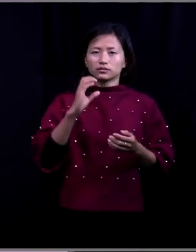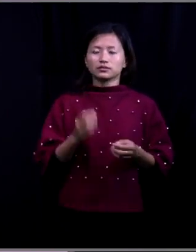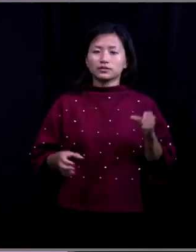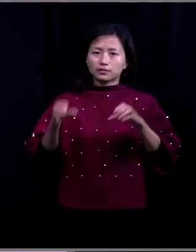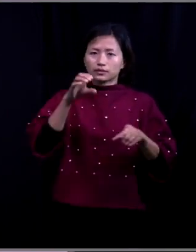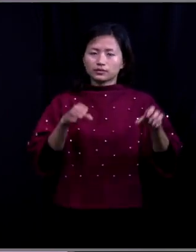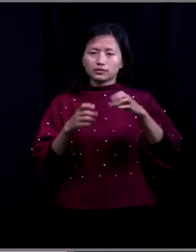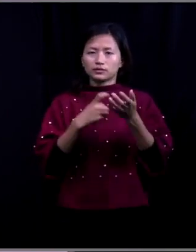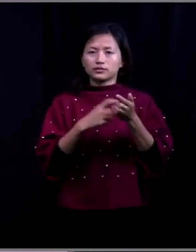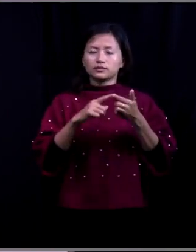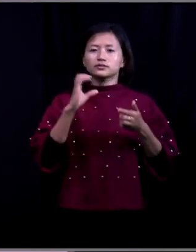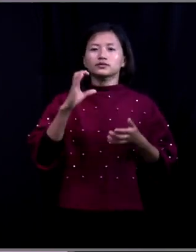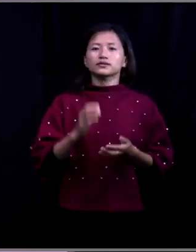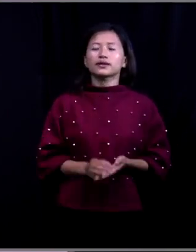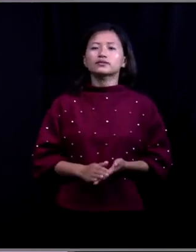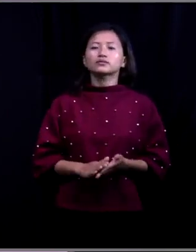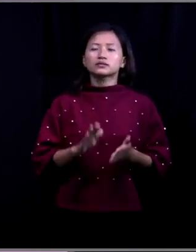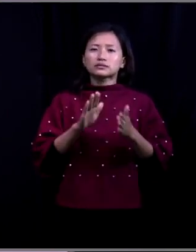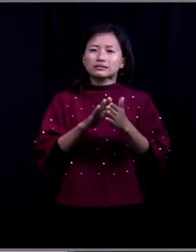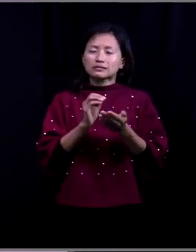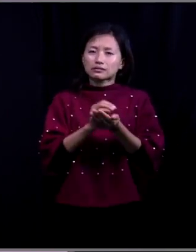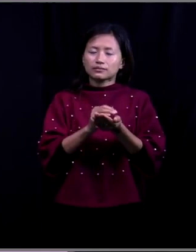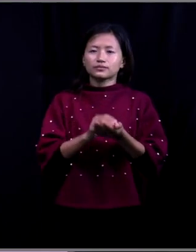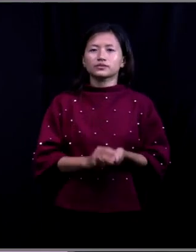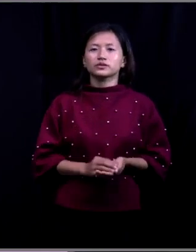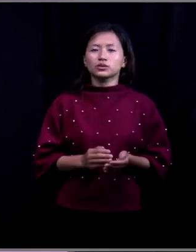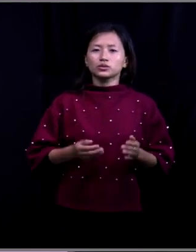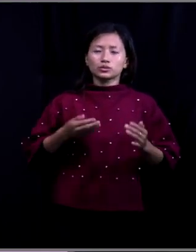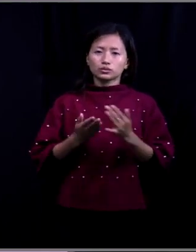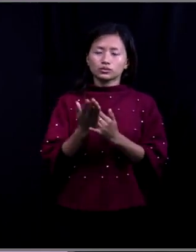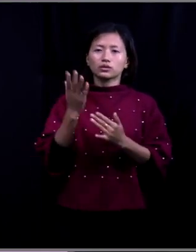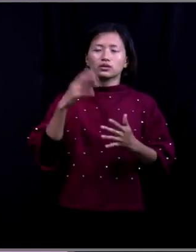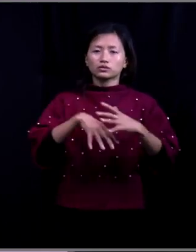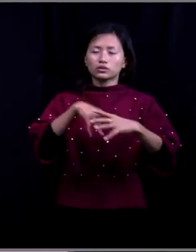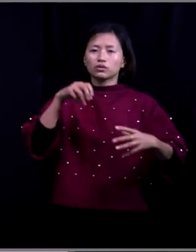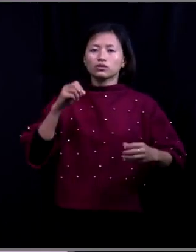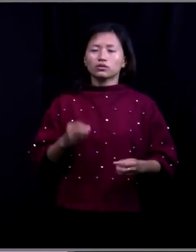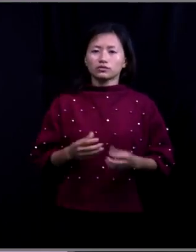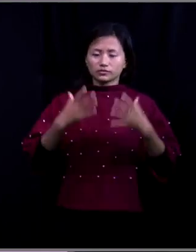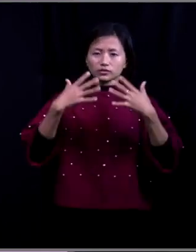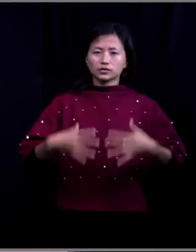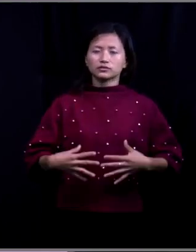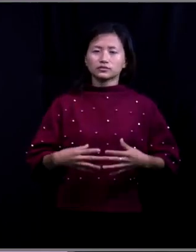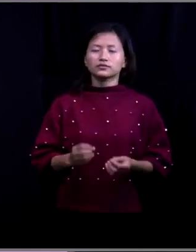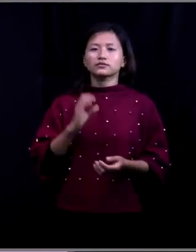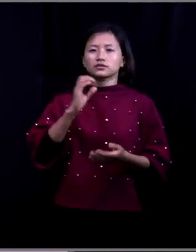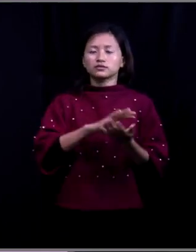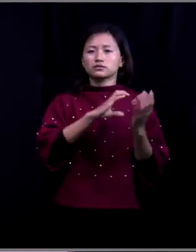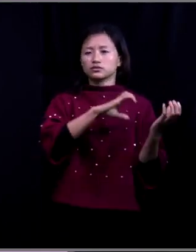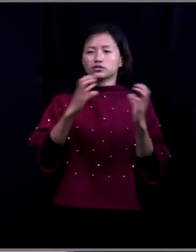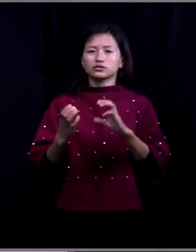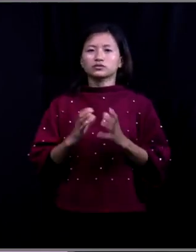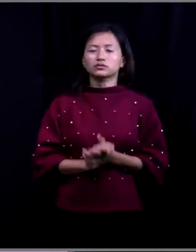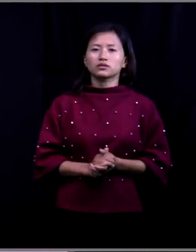reactions and also maintain its identity throughout all physical and chemical changes. And a molecule is